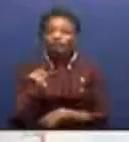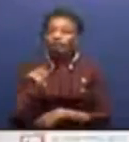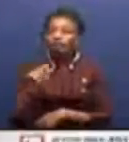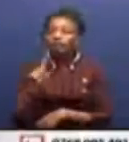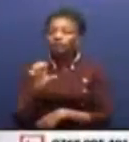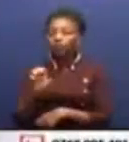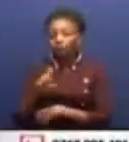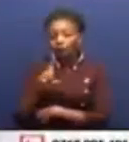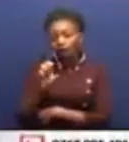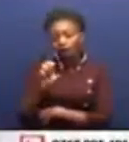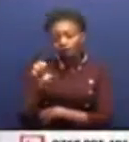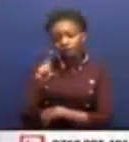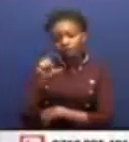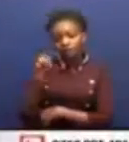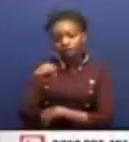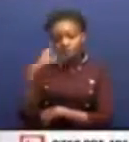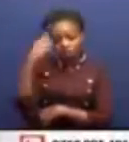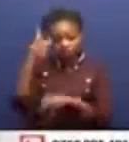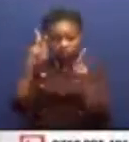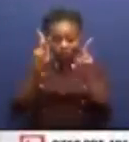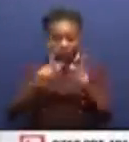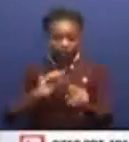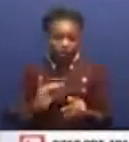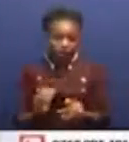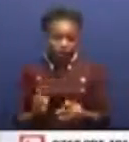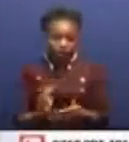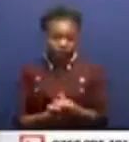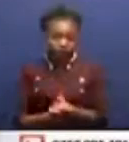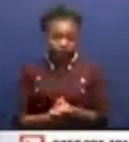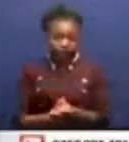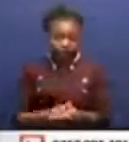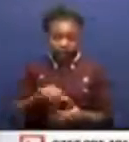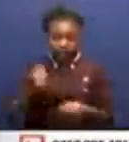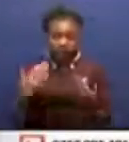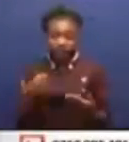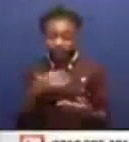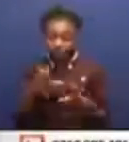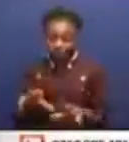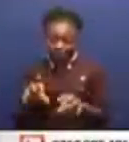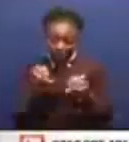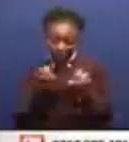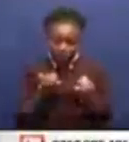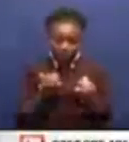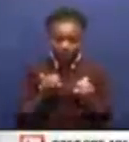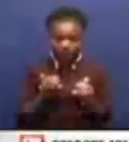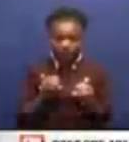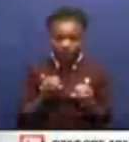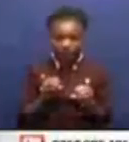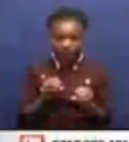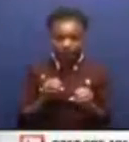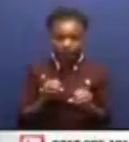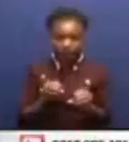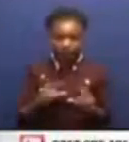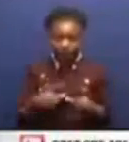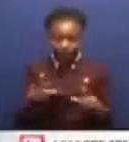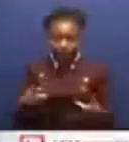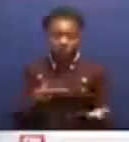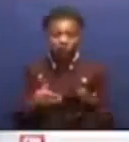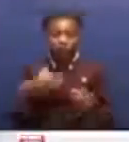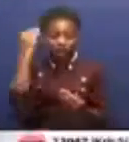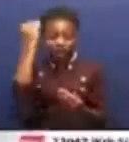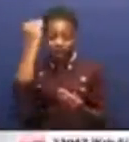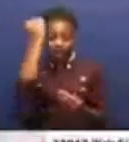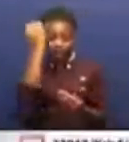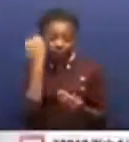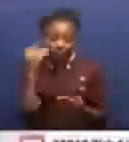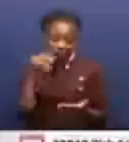used to belong to the Kisumu County. Some other property we have recovered is the land where the courts stand, the